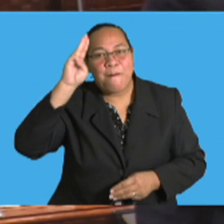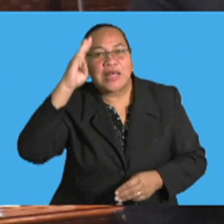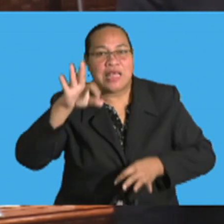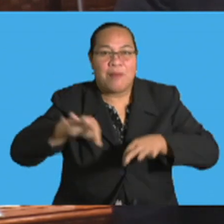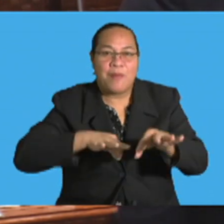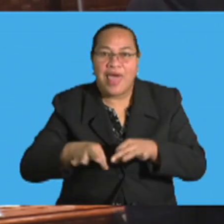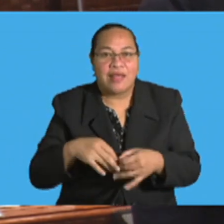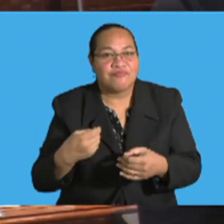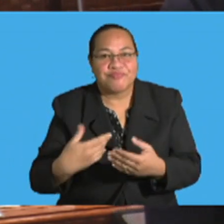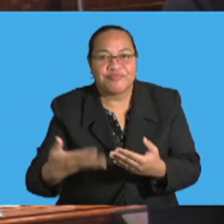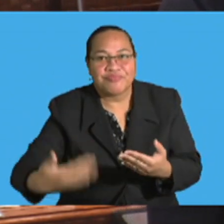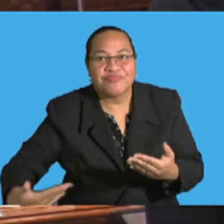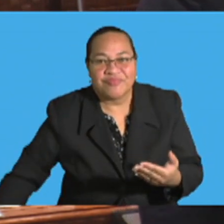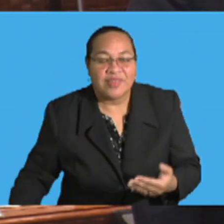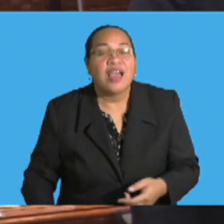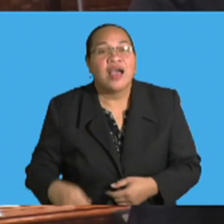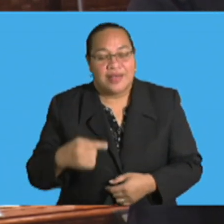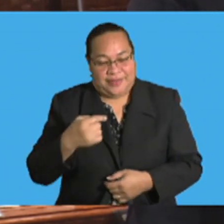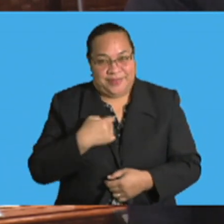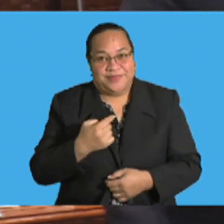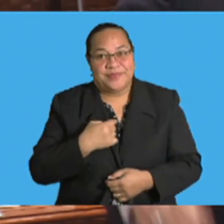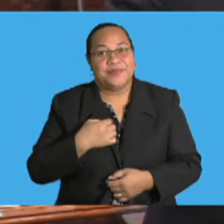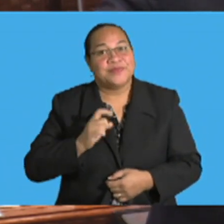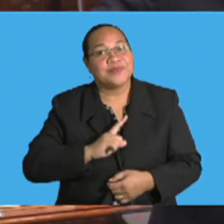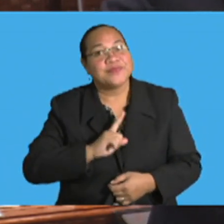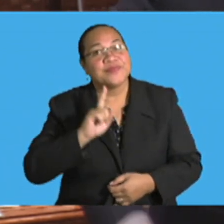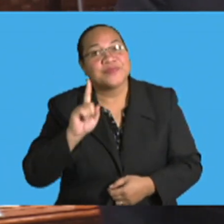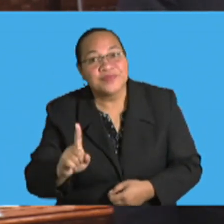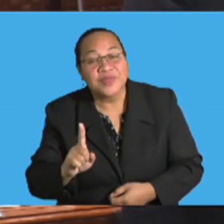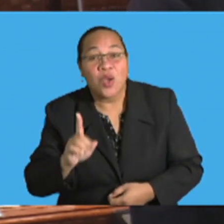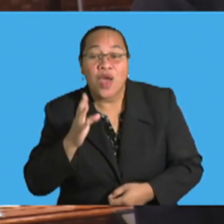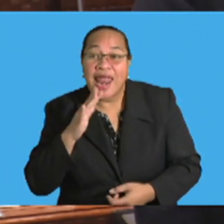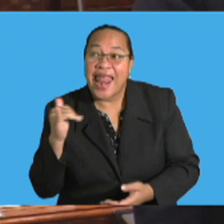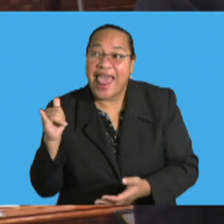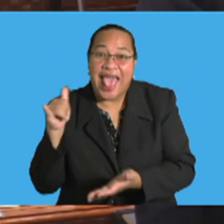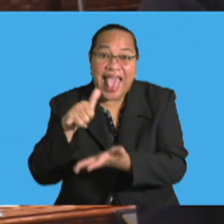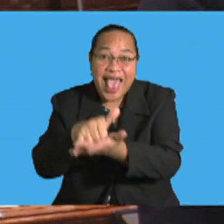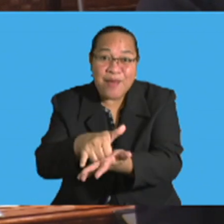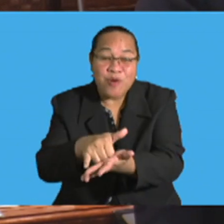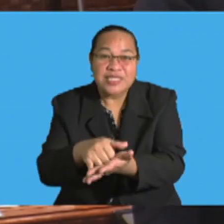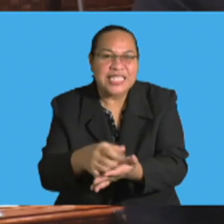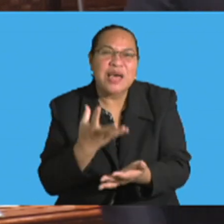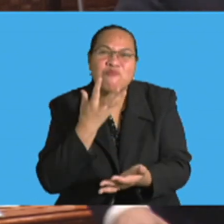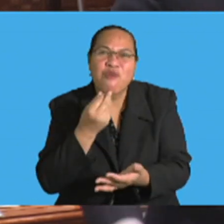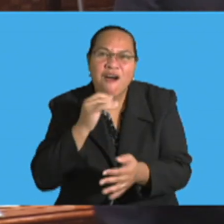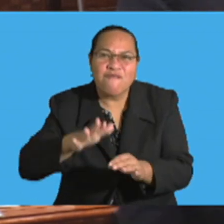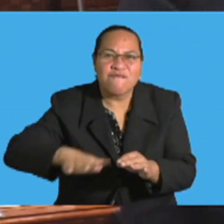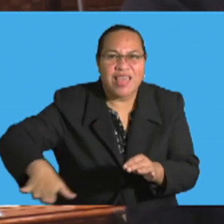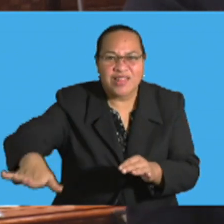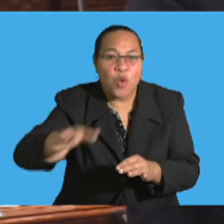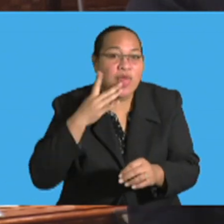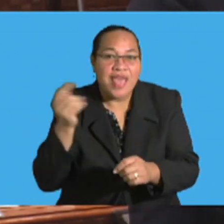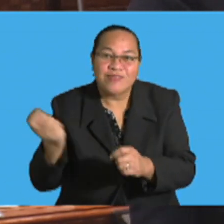Speaker, sir, I actually went to the site when the airport, which is actually a brownfield site, was being